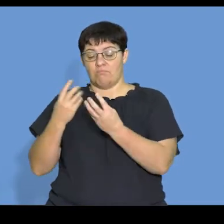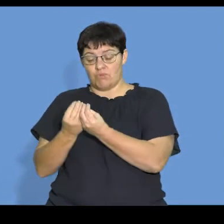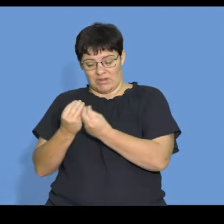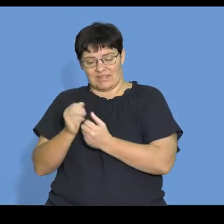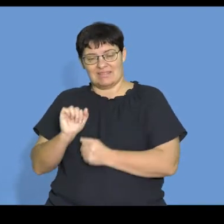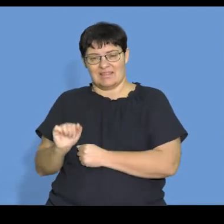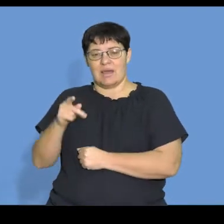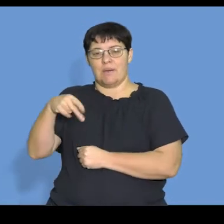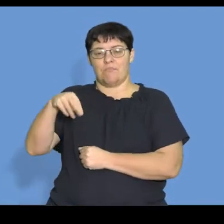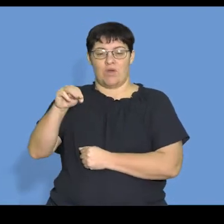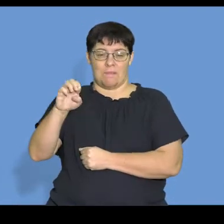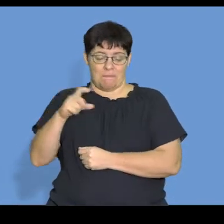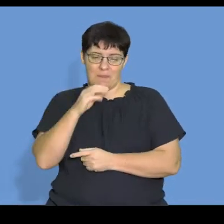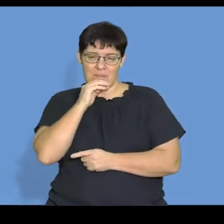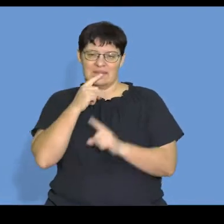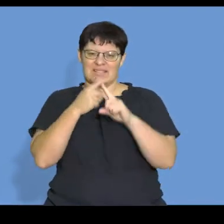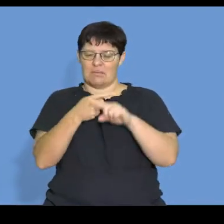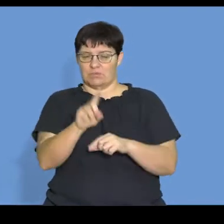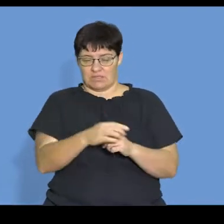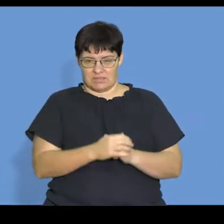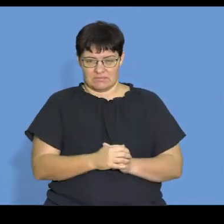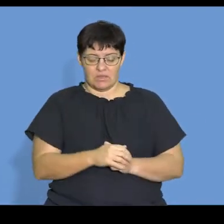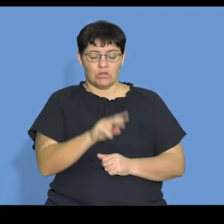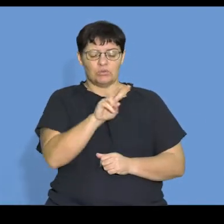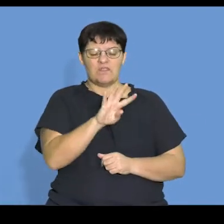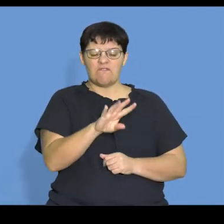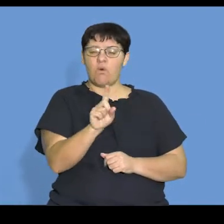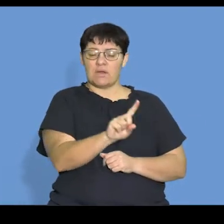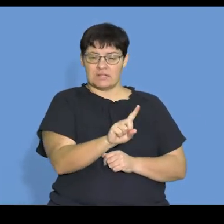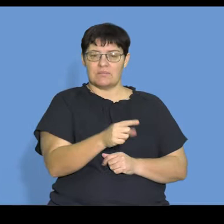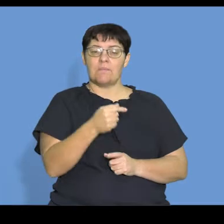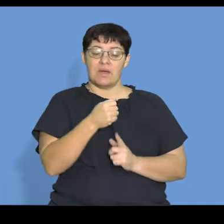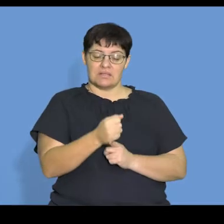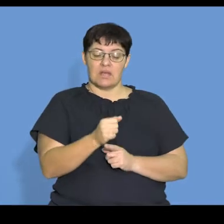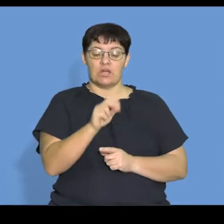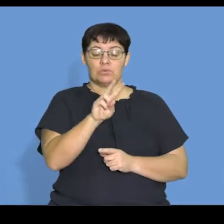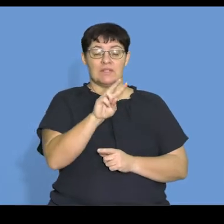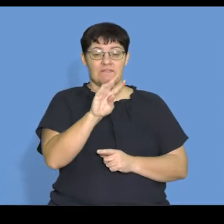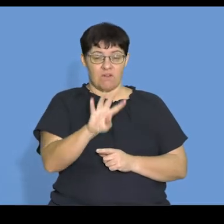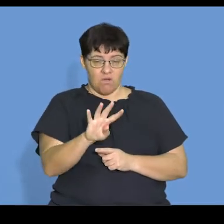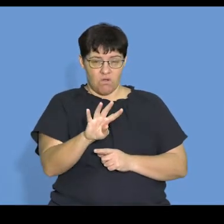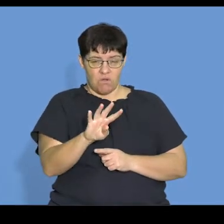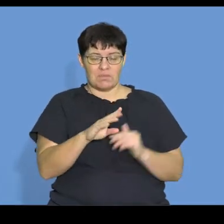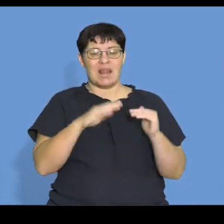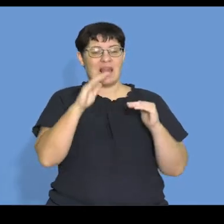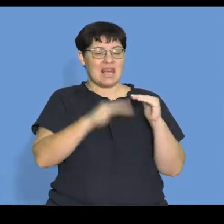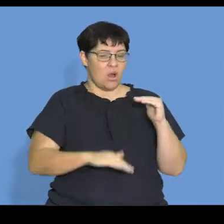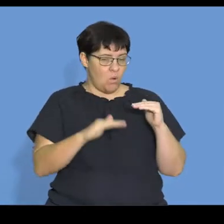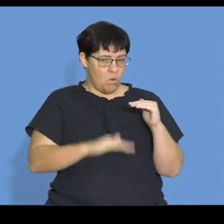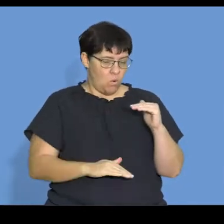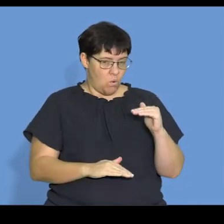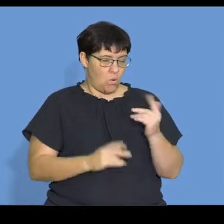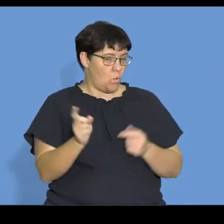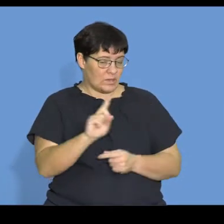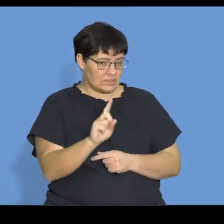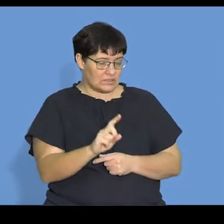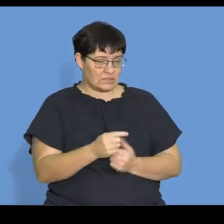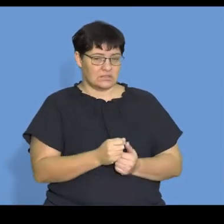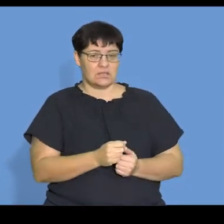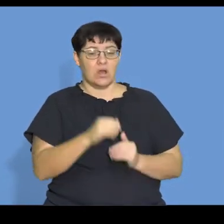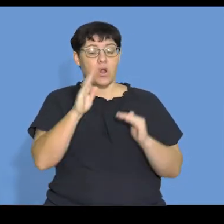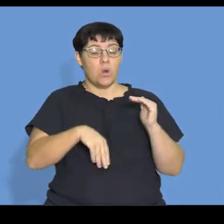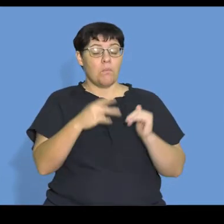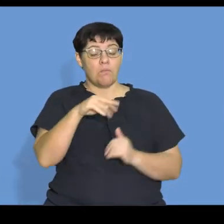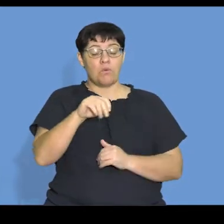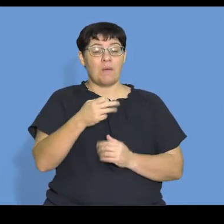were doing our mathematics. So to do that, I will divide by the lowest prime factor. And the lowest prime factor